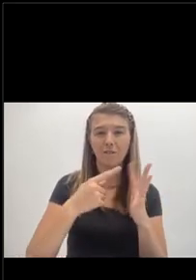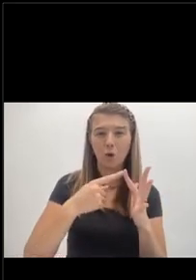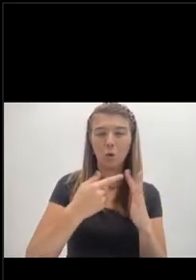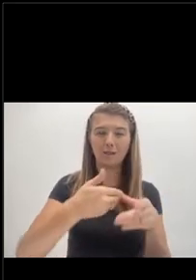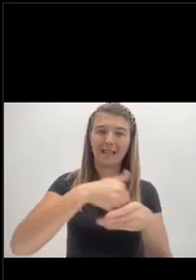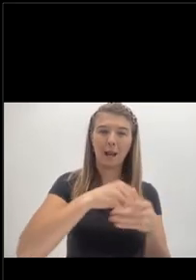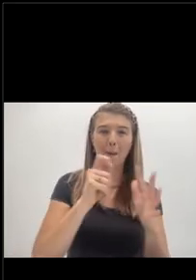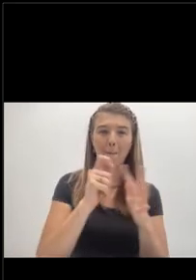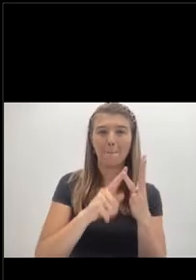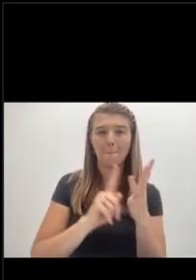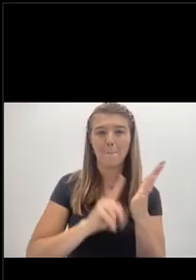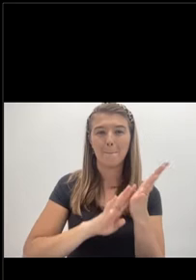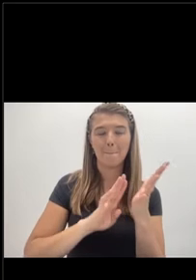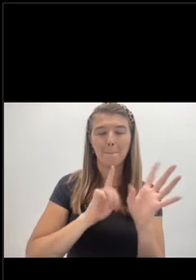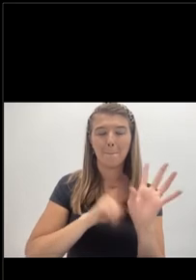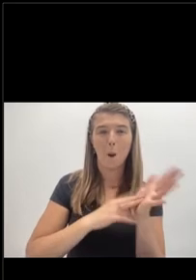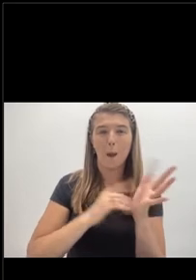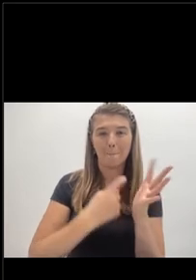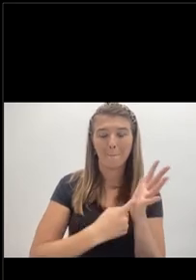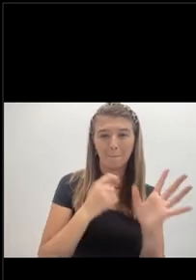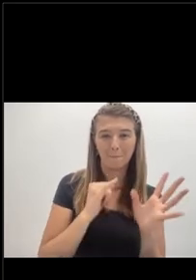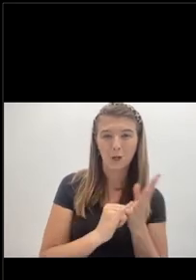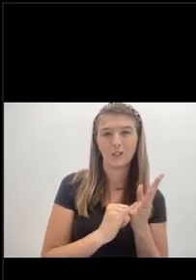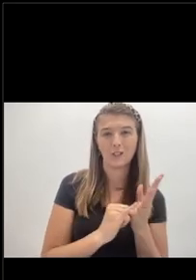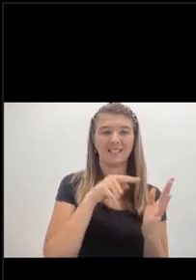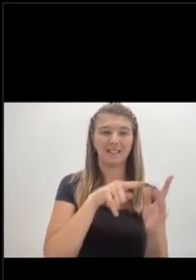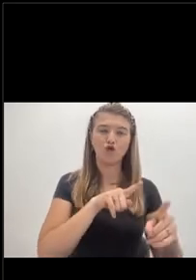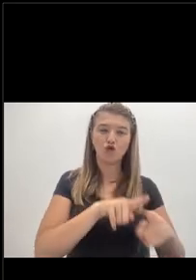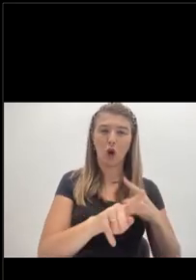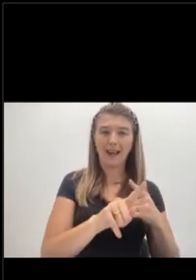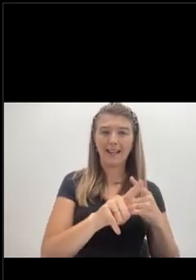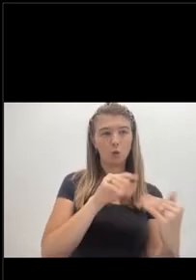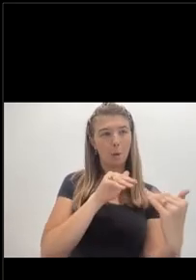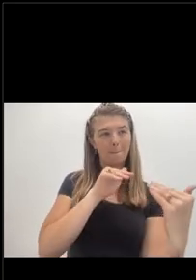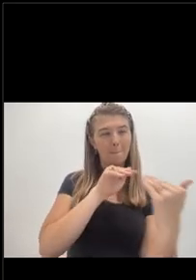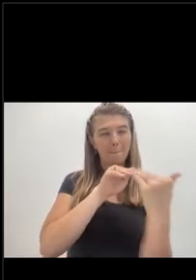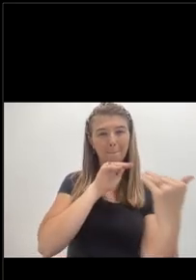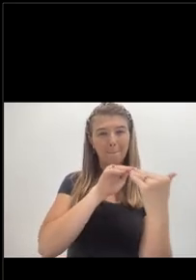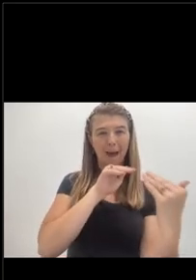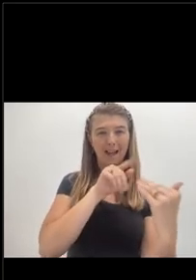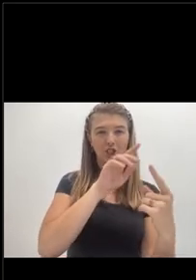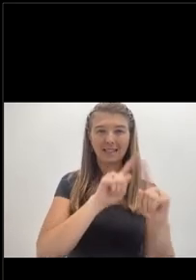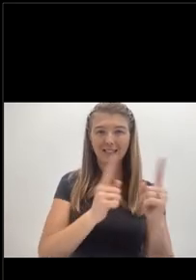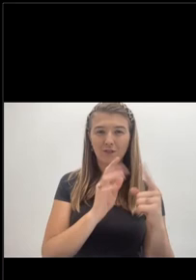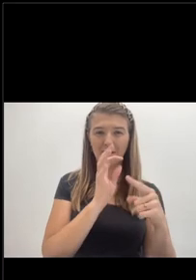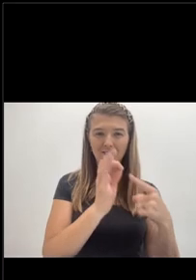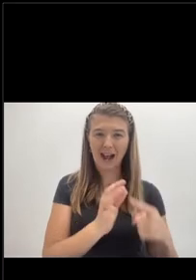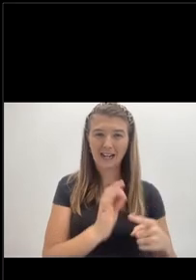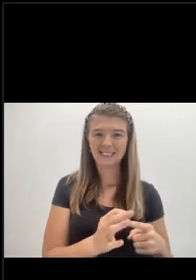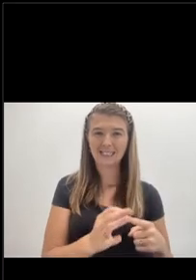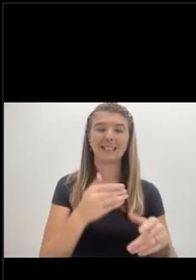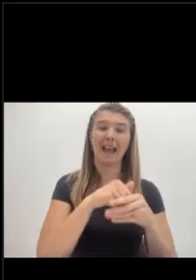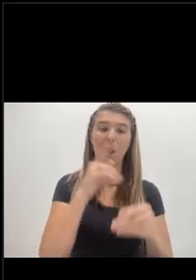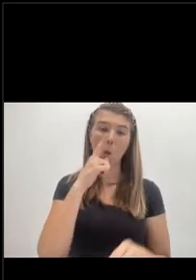compatibilizers. And what they do is try to act as a surfactant when you try to deal with an oil in water. And you can see at the